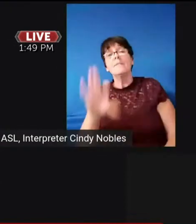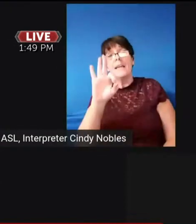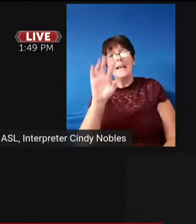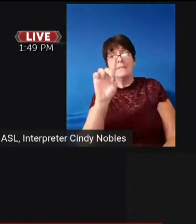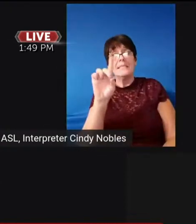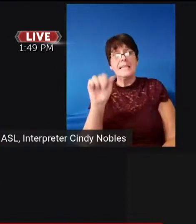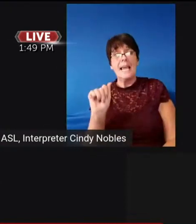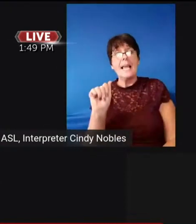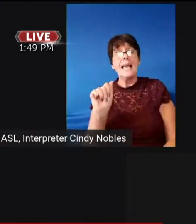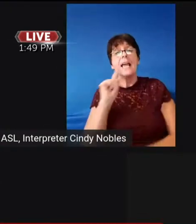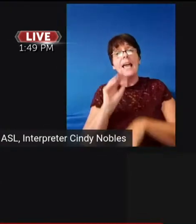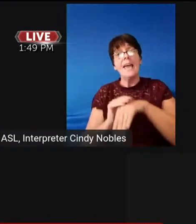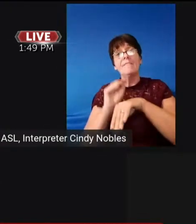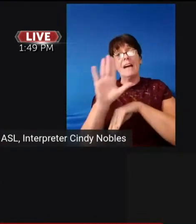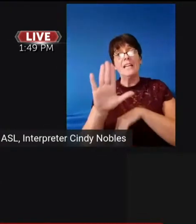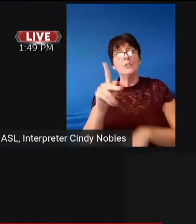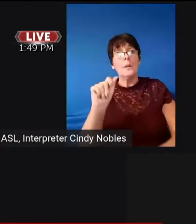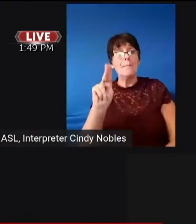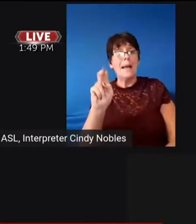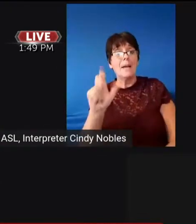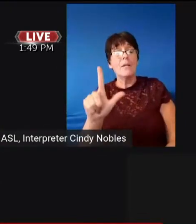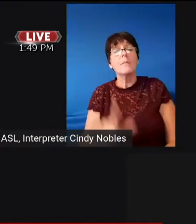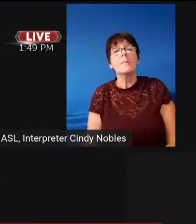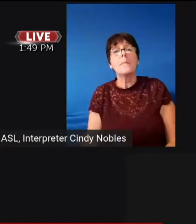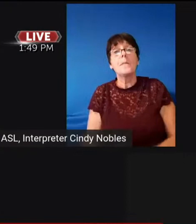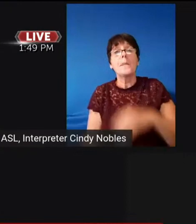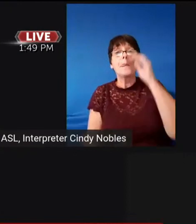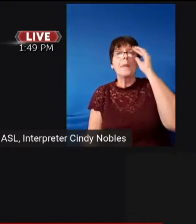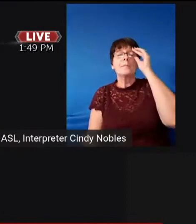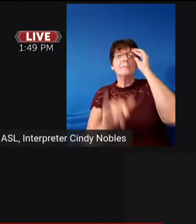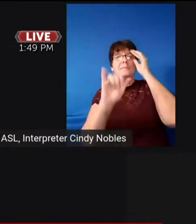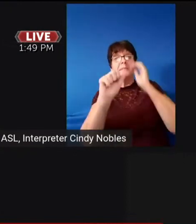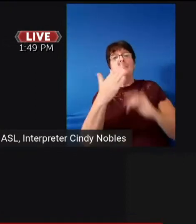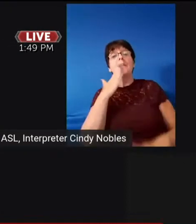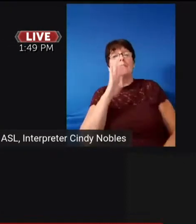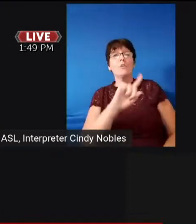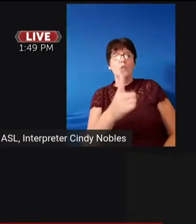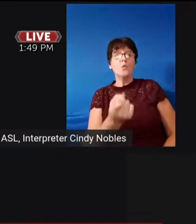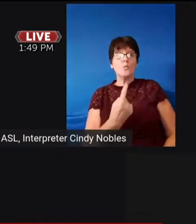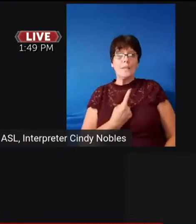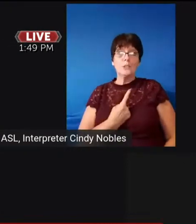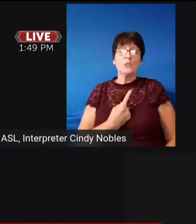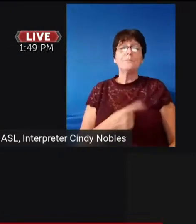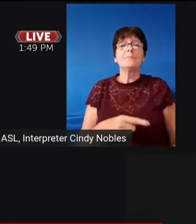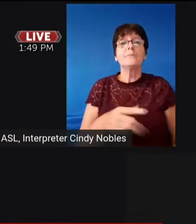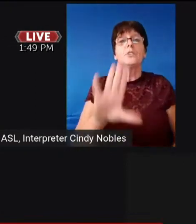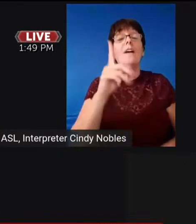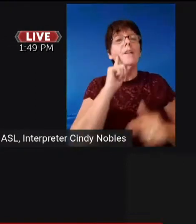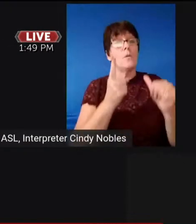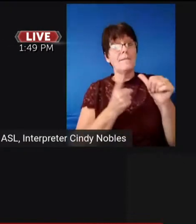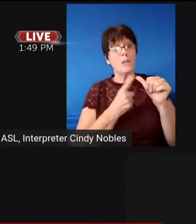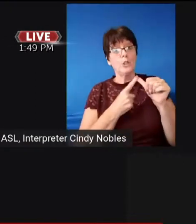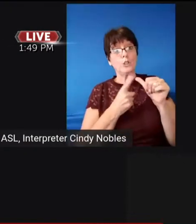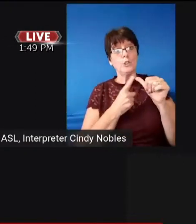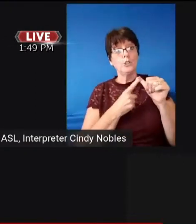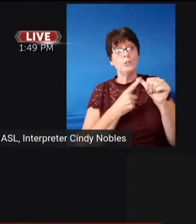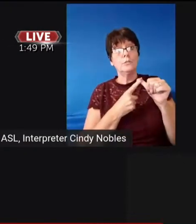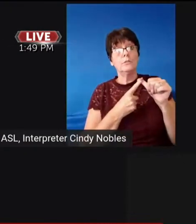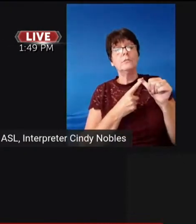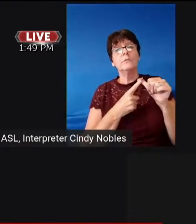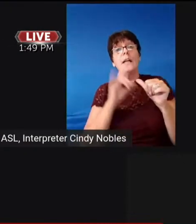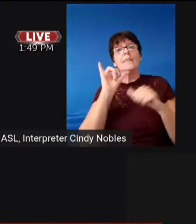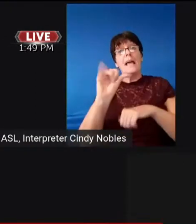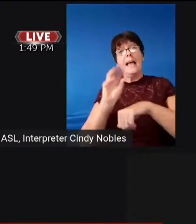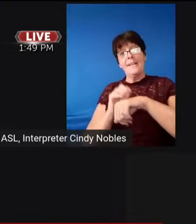independent advisory panels? Yeah, thank you for the question. I mean, so first, the